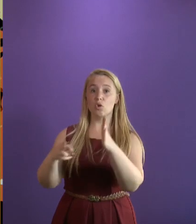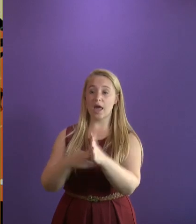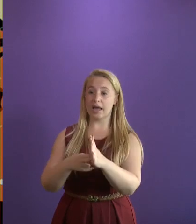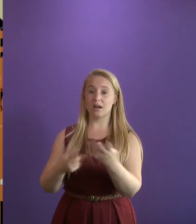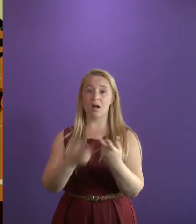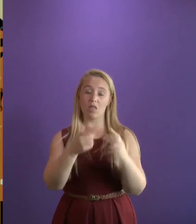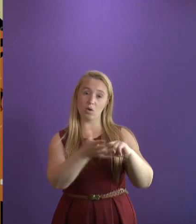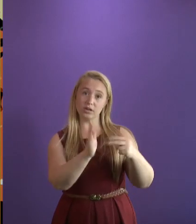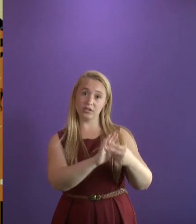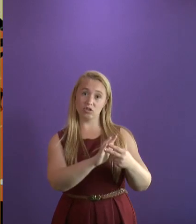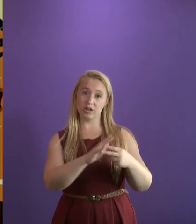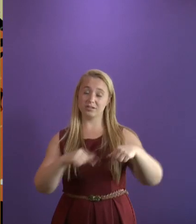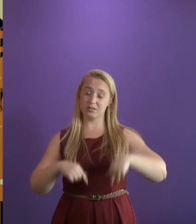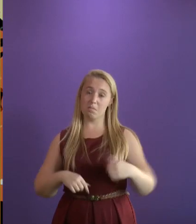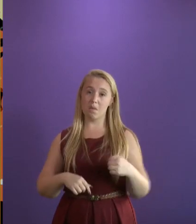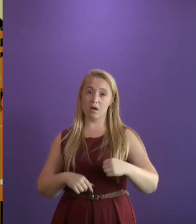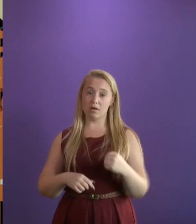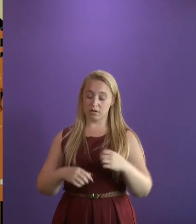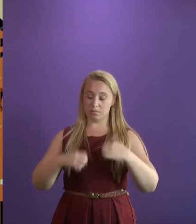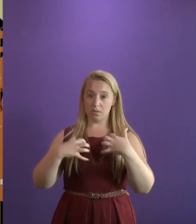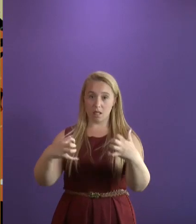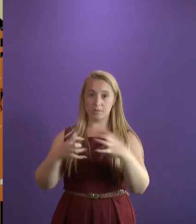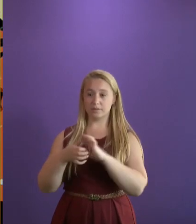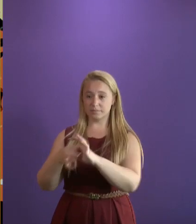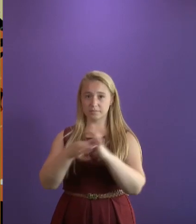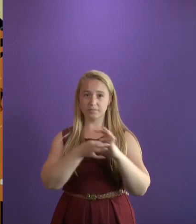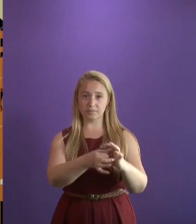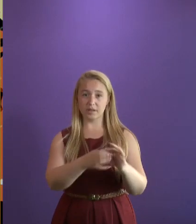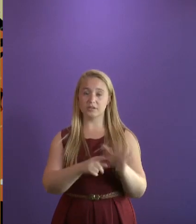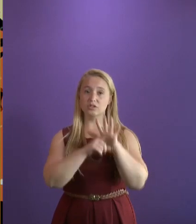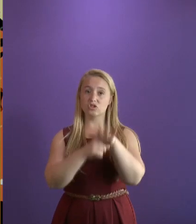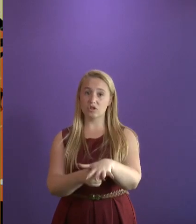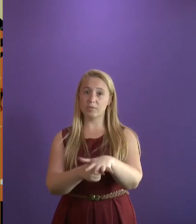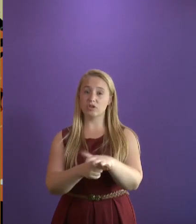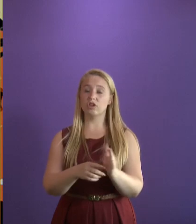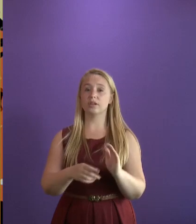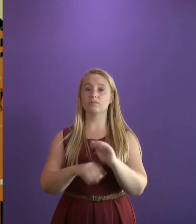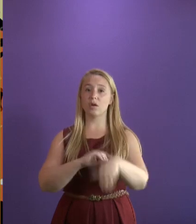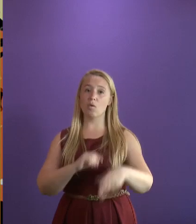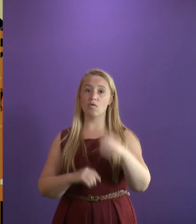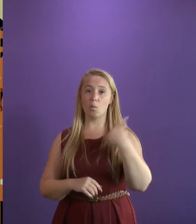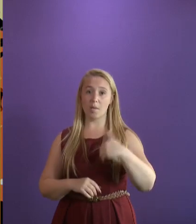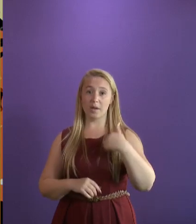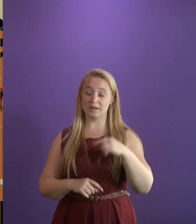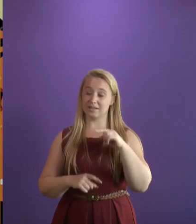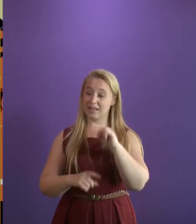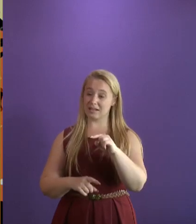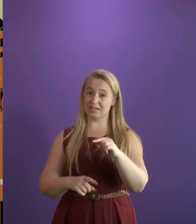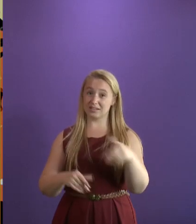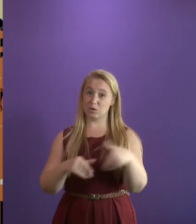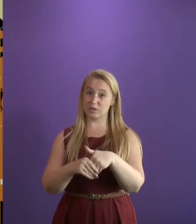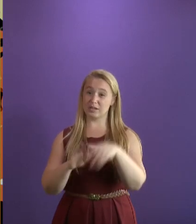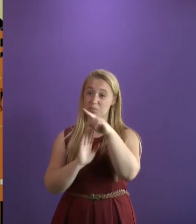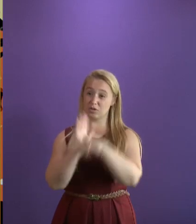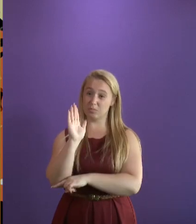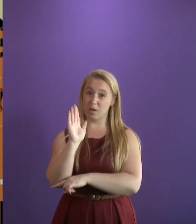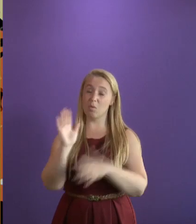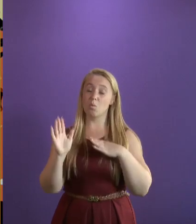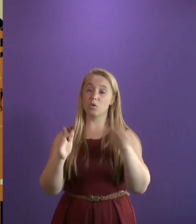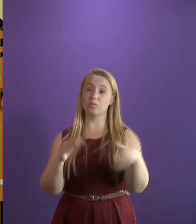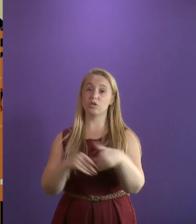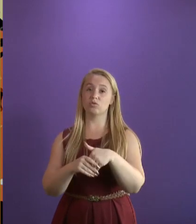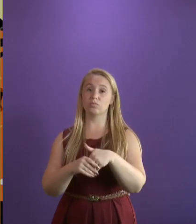The Convention on the Elimination of All Forms of Discrimination Against Women, known as CEDAW, is one of the 7 core United Nations principles. We're looking to embed that into everything